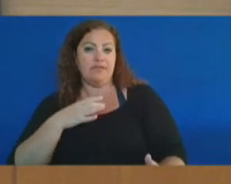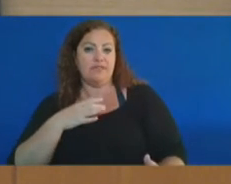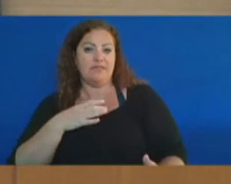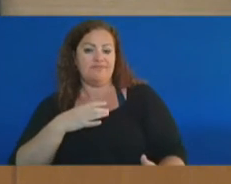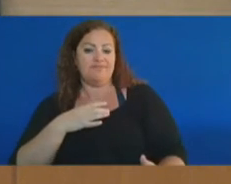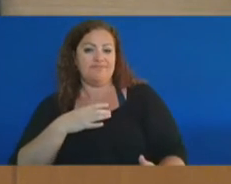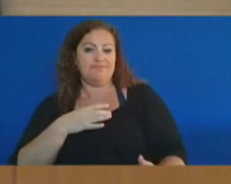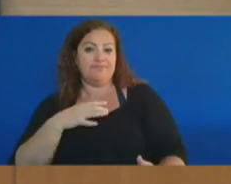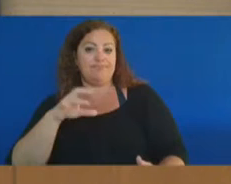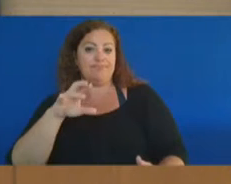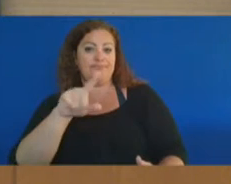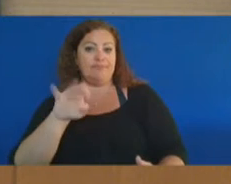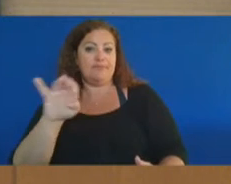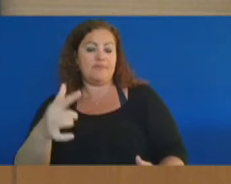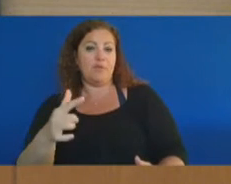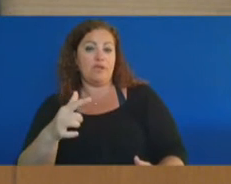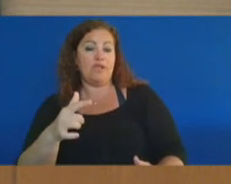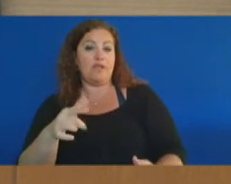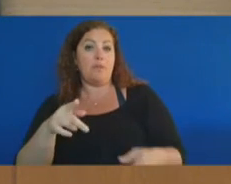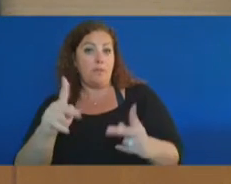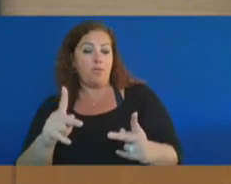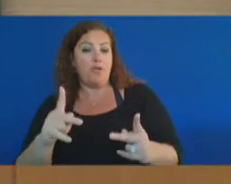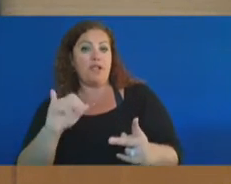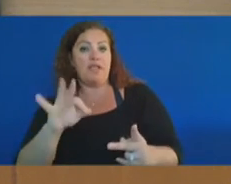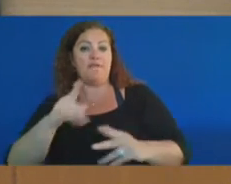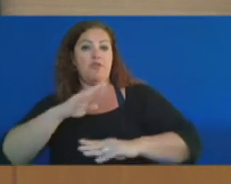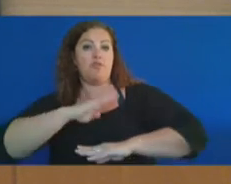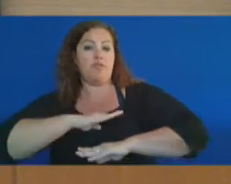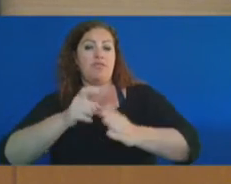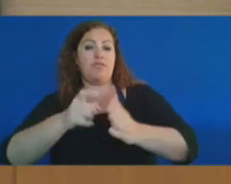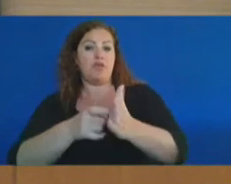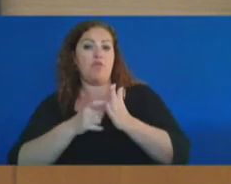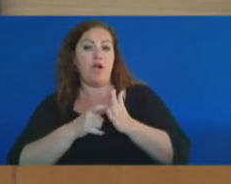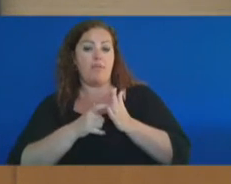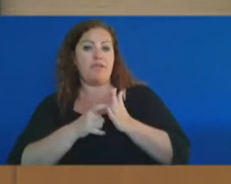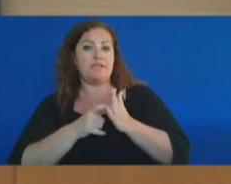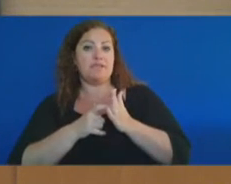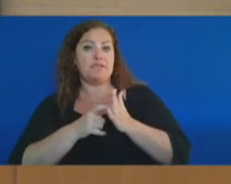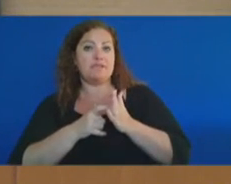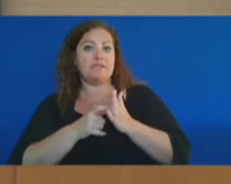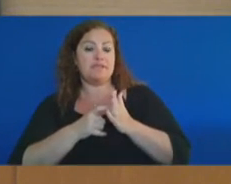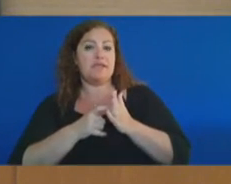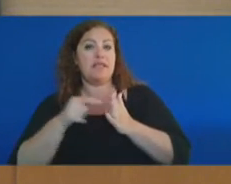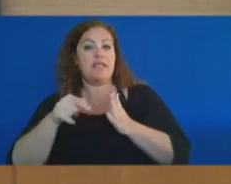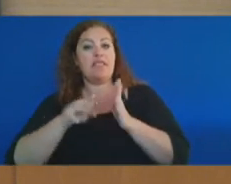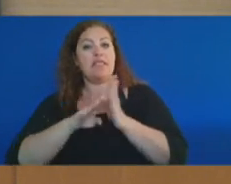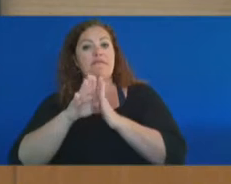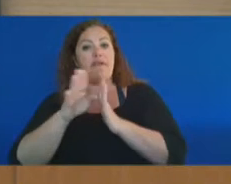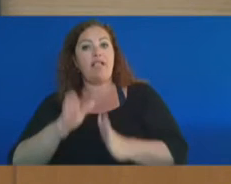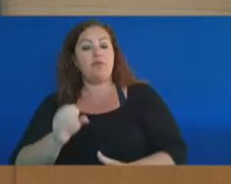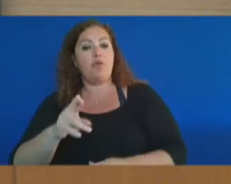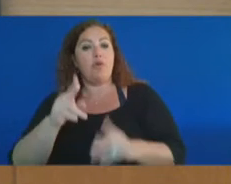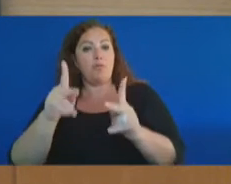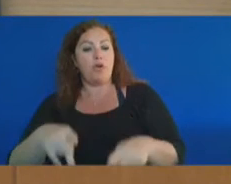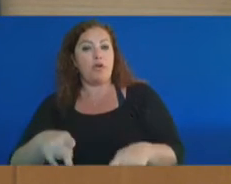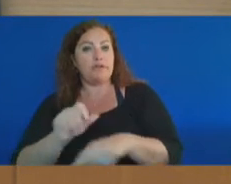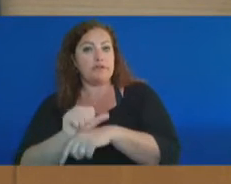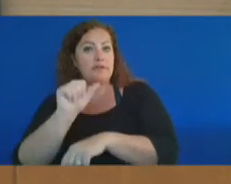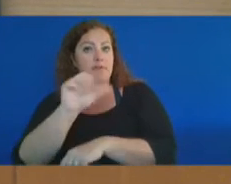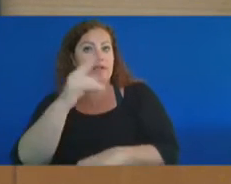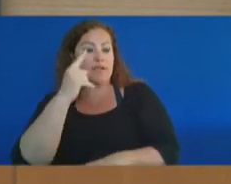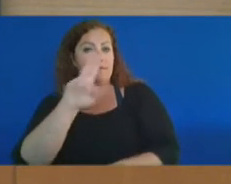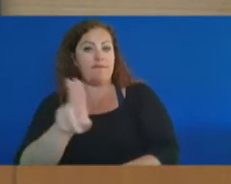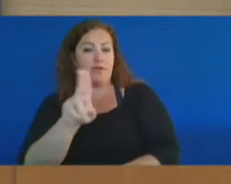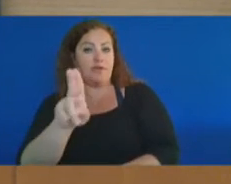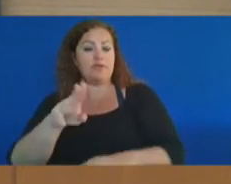on the other hand as long as you meet the requirements the the developer or the person submitting for the use meets the